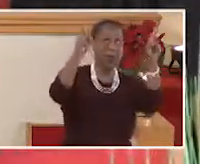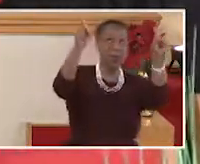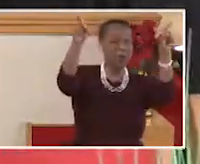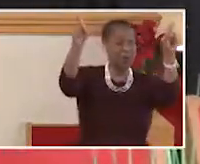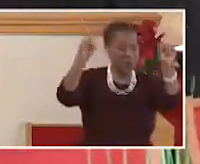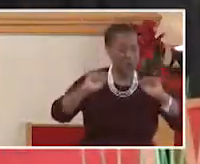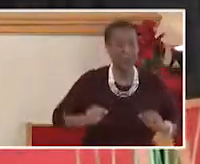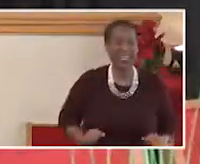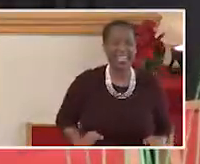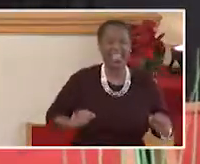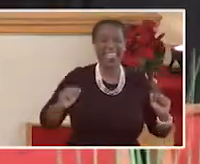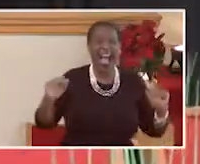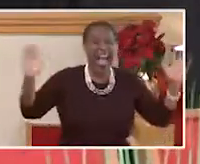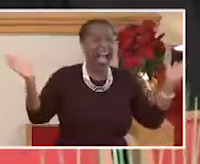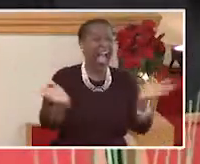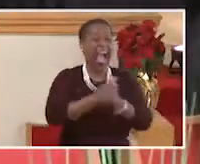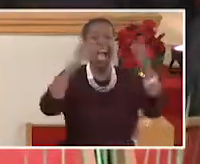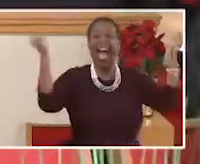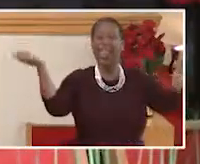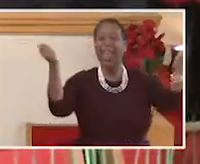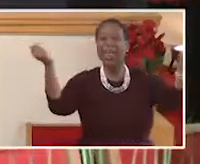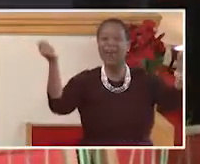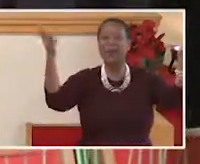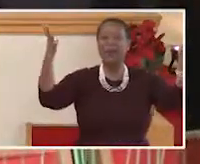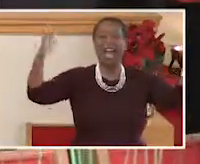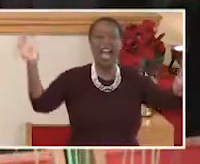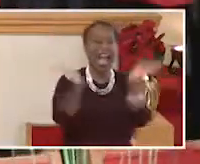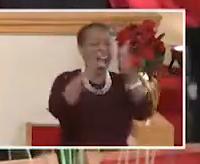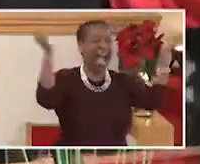worship you. Hallelujah, sir.